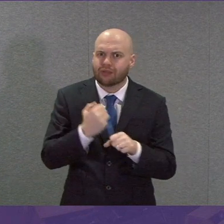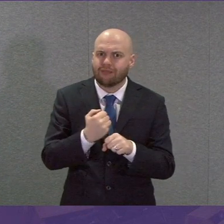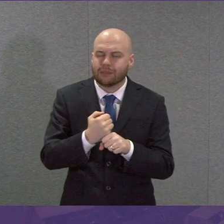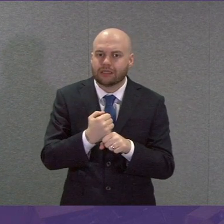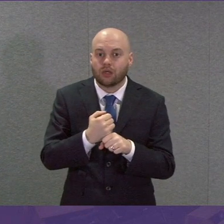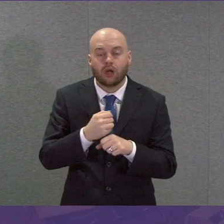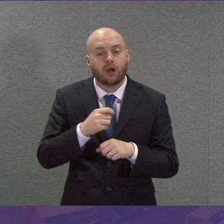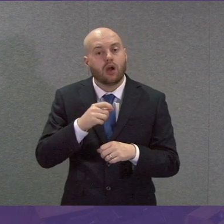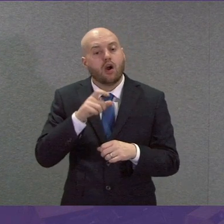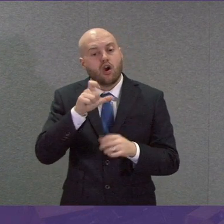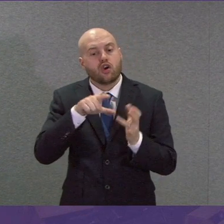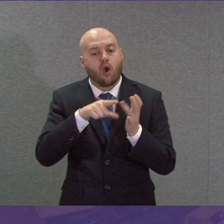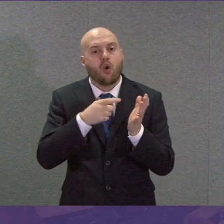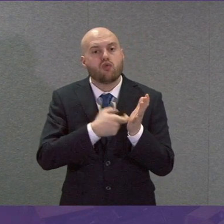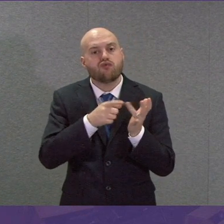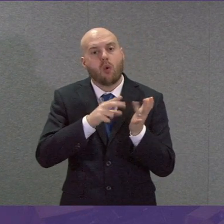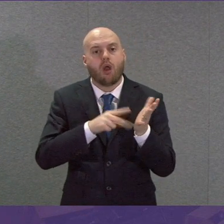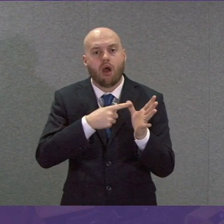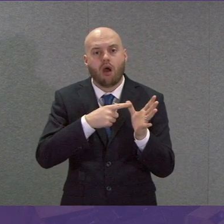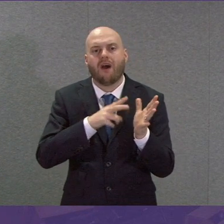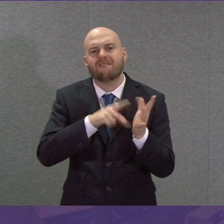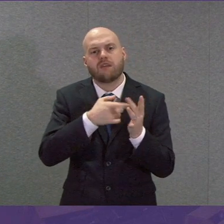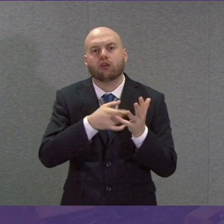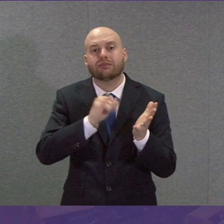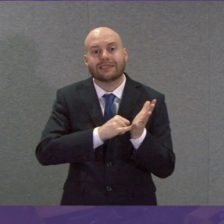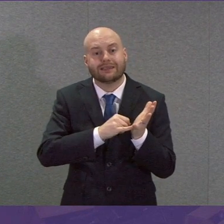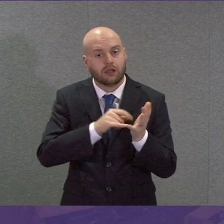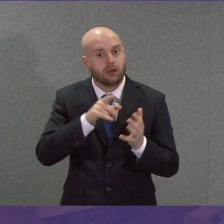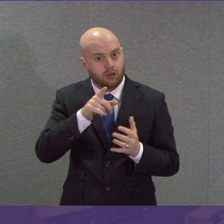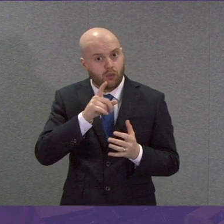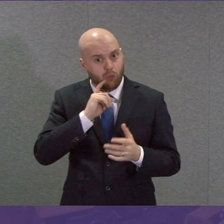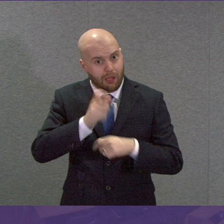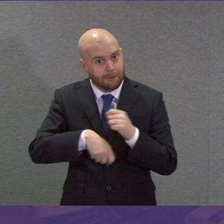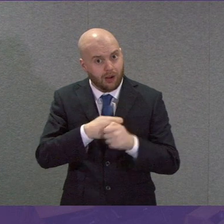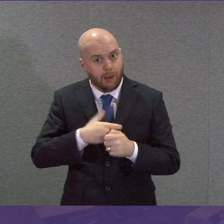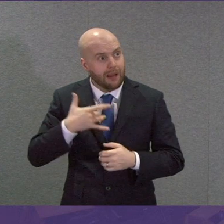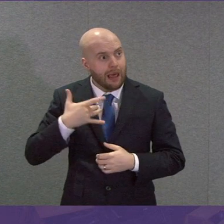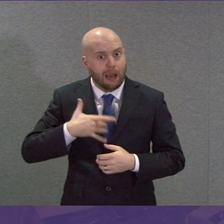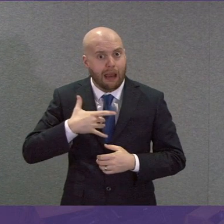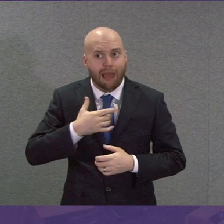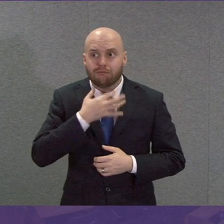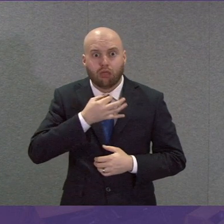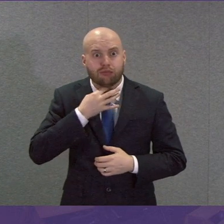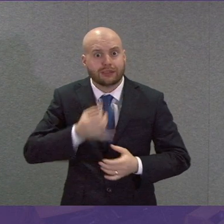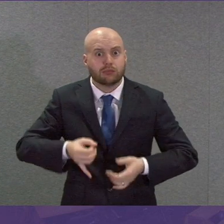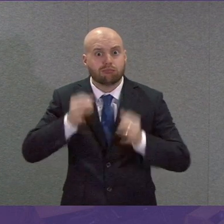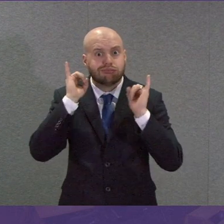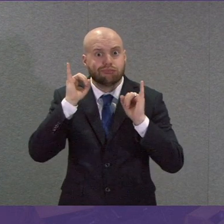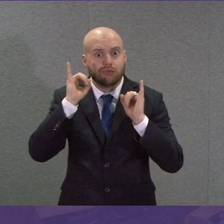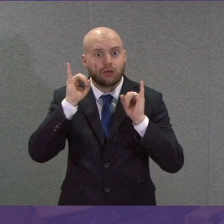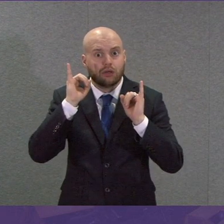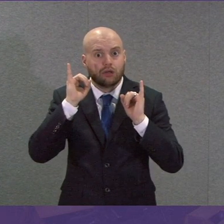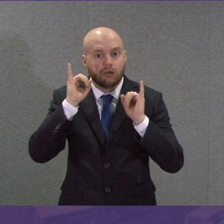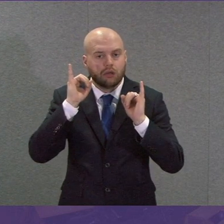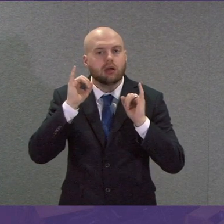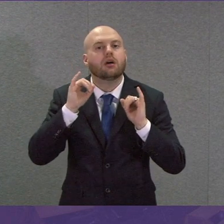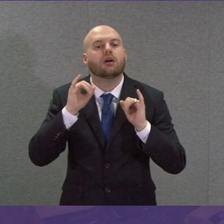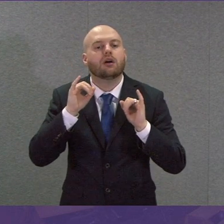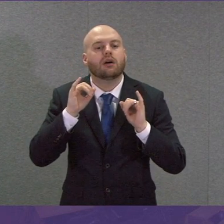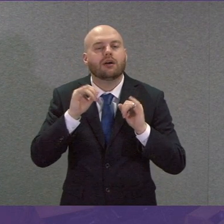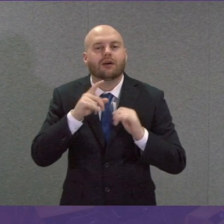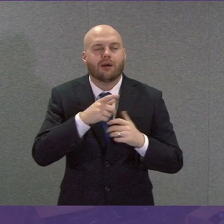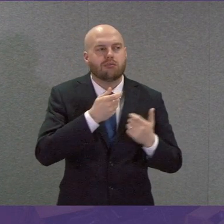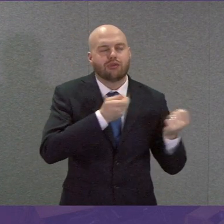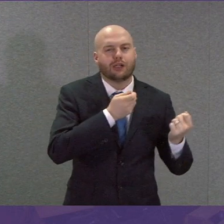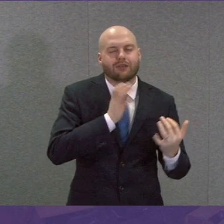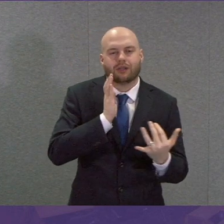emergency threatening the life of the nation within the meaning of Article 15 of the ECHR? And if so, does the Scottish Government, sorry, Presiding Officer, and if